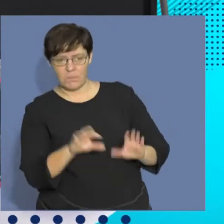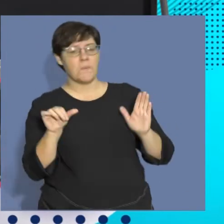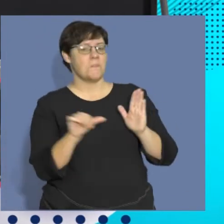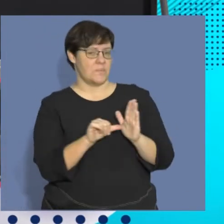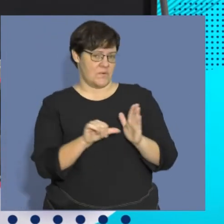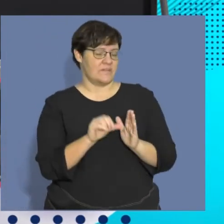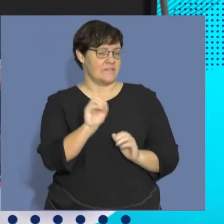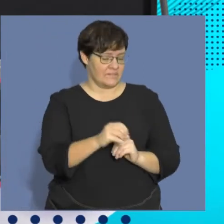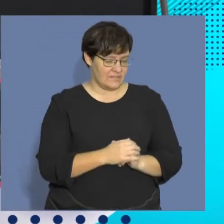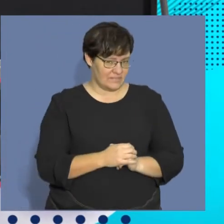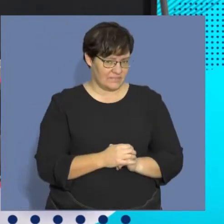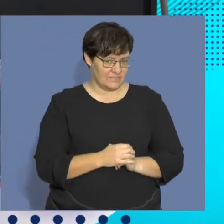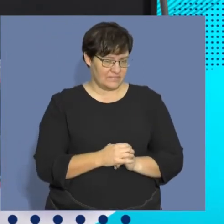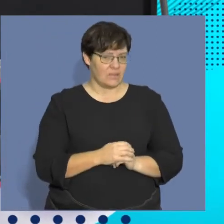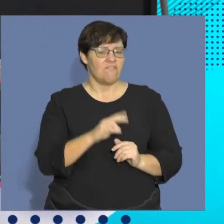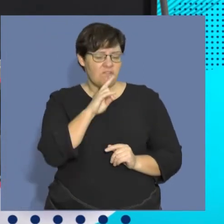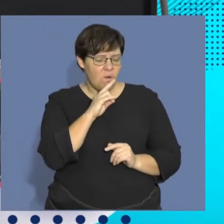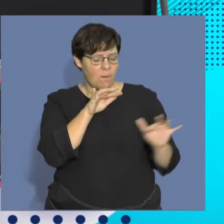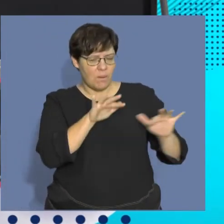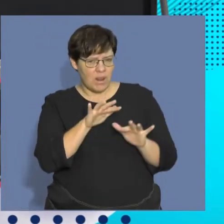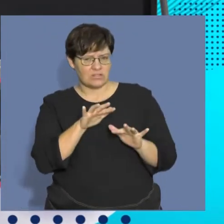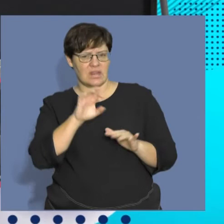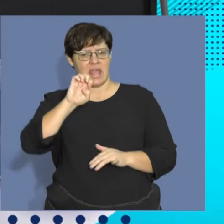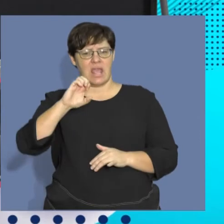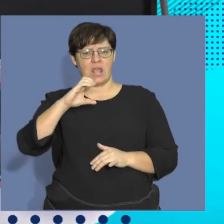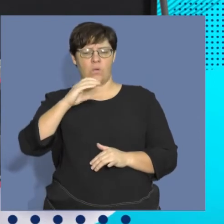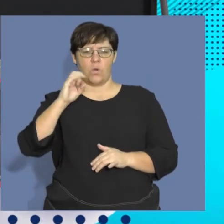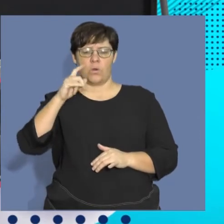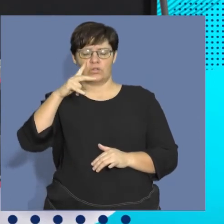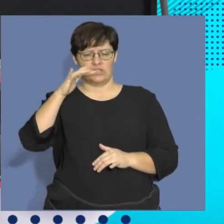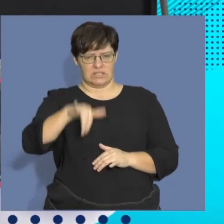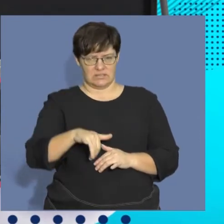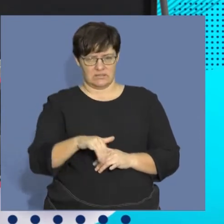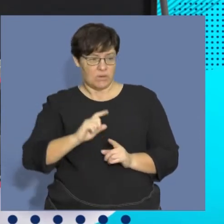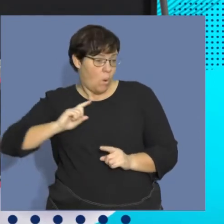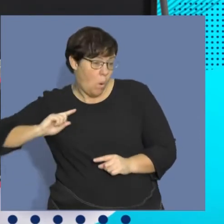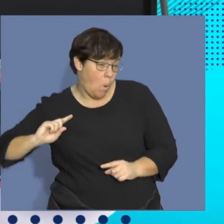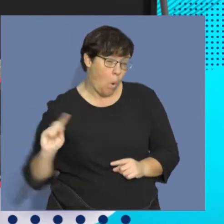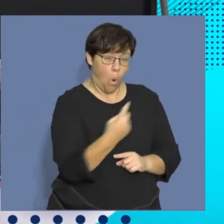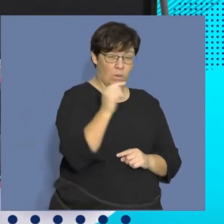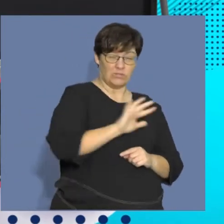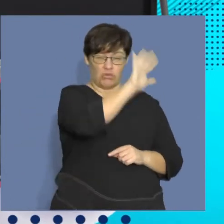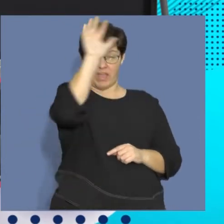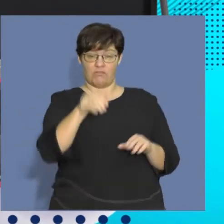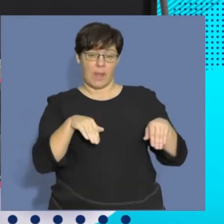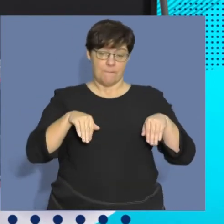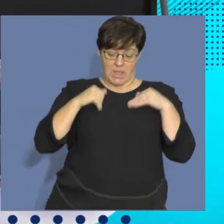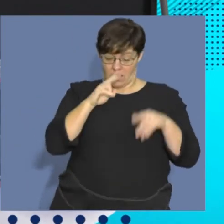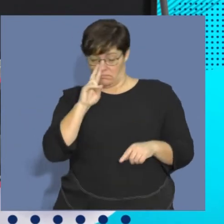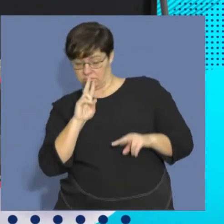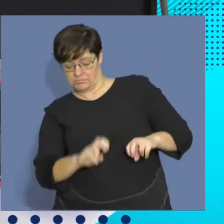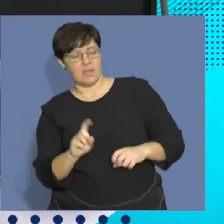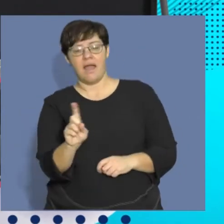into population ecology. We're not looking at all the meerkats in South Africa. We're